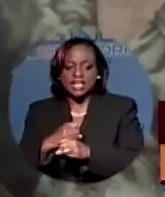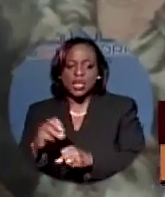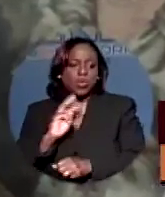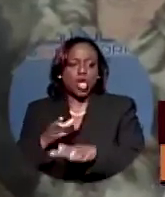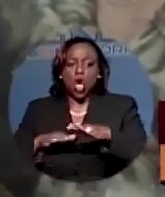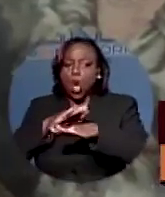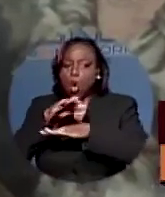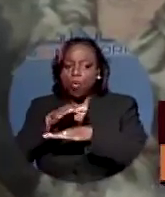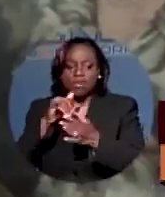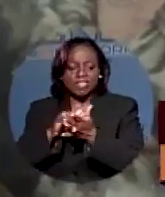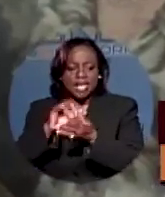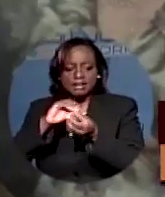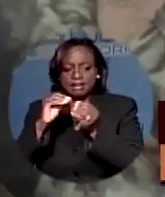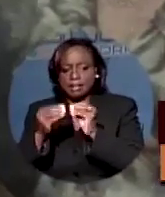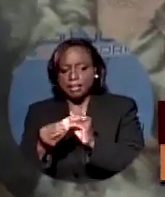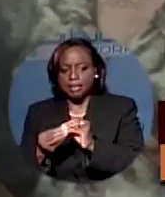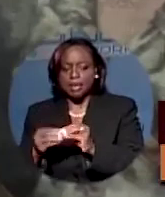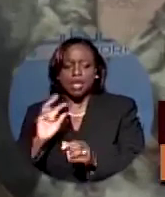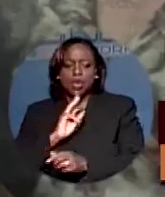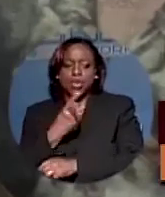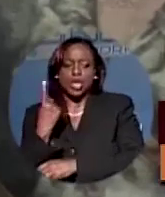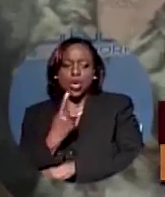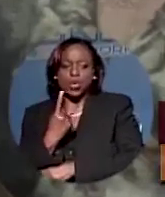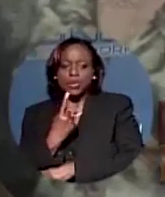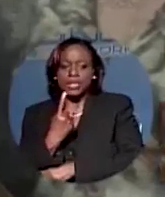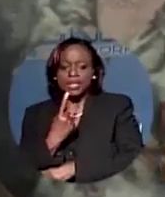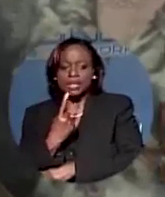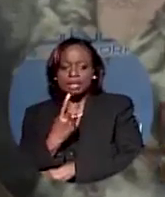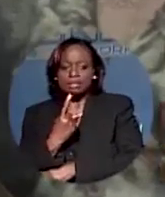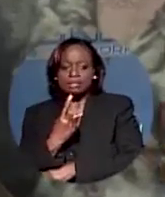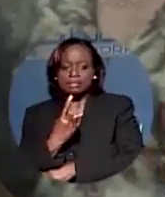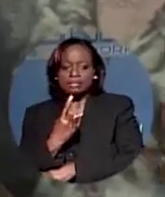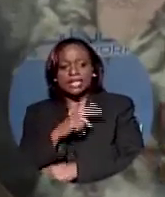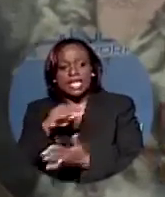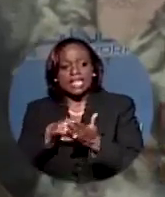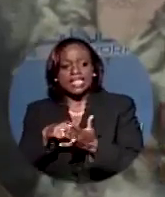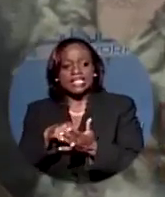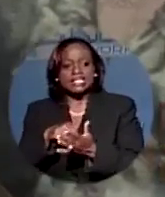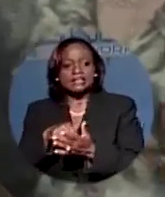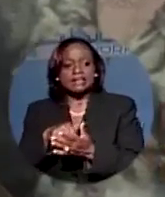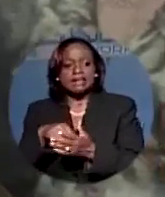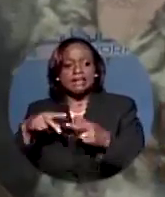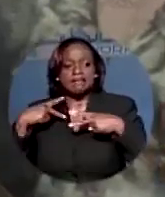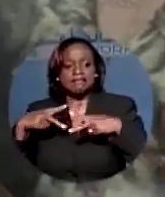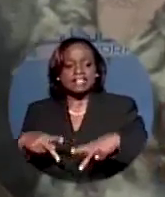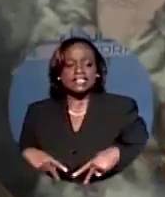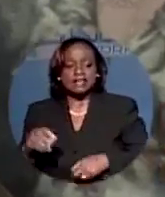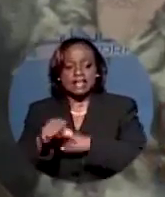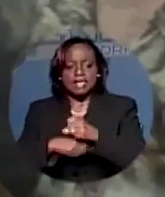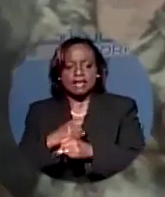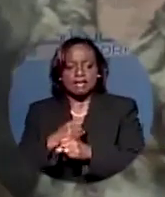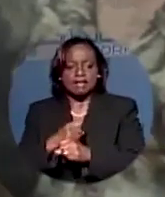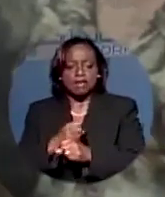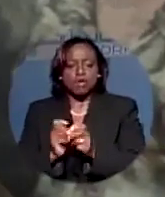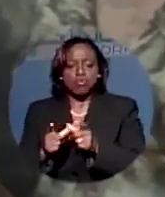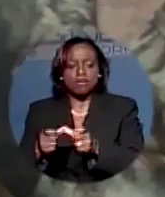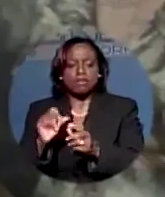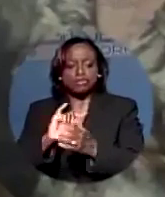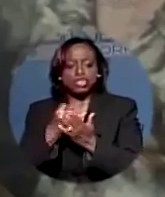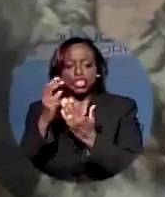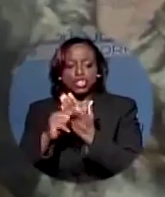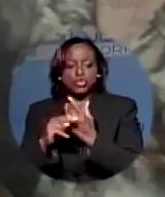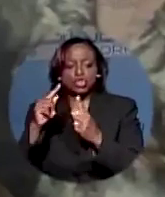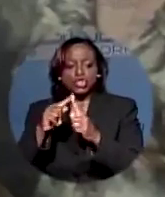that number, and we're only our fiscal year runs from the end of June till the 1st of July.